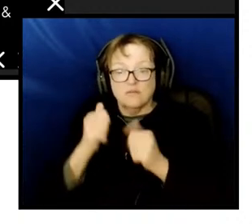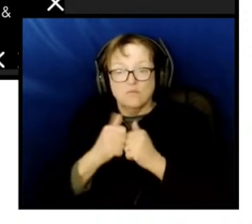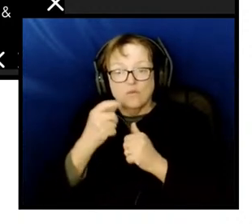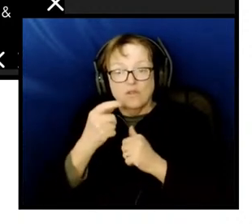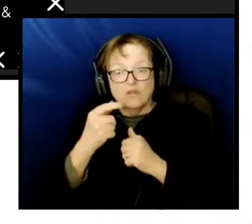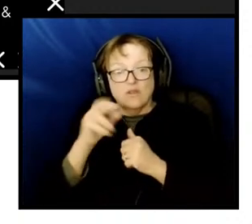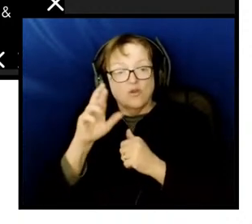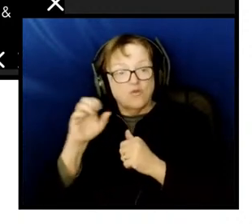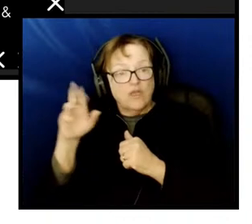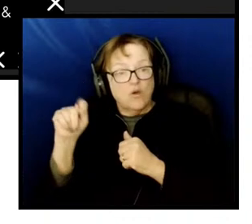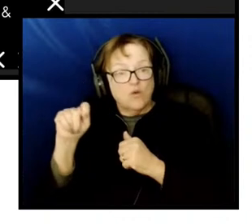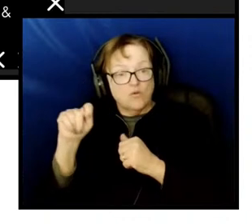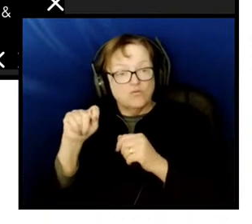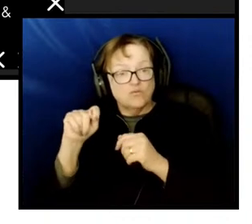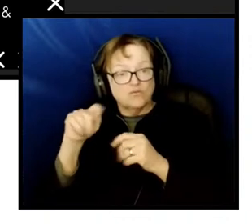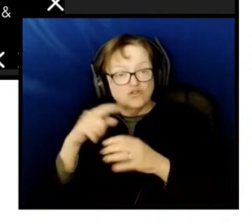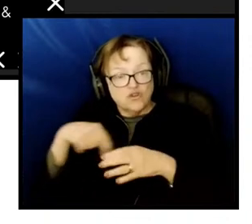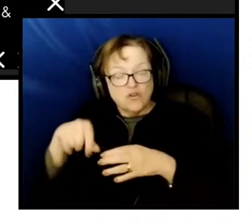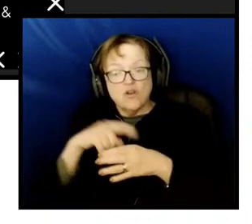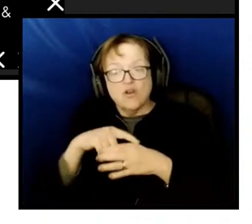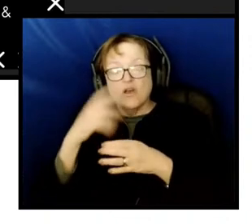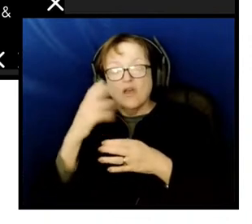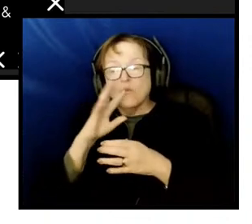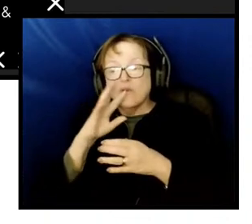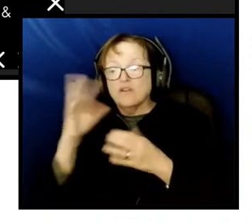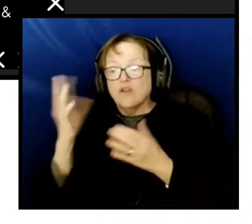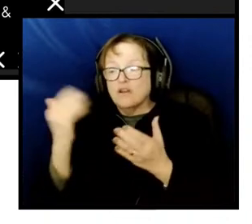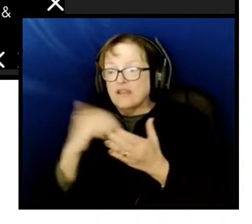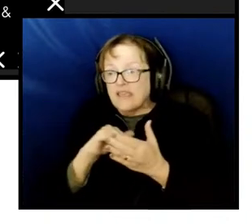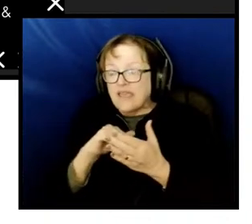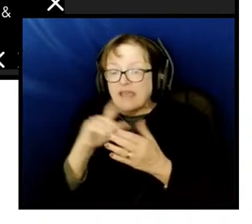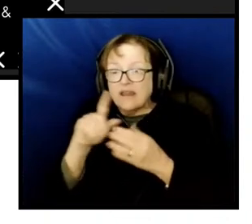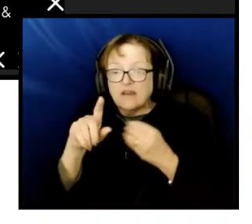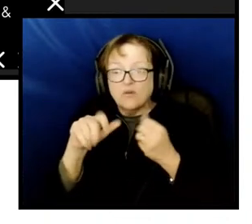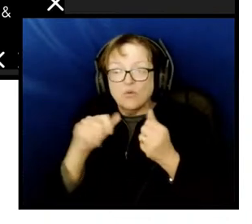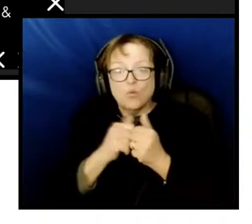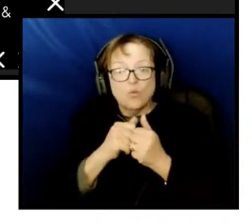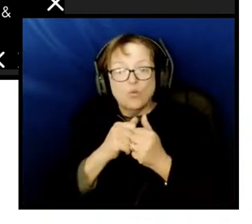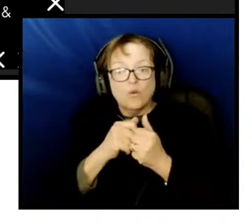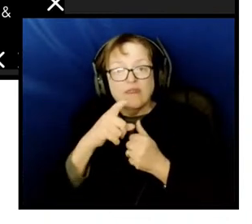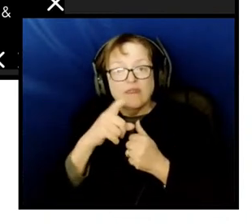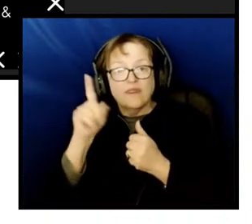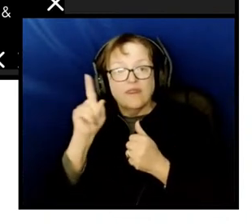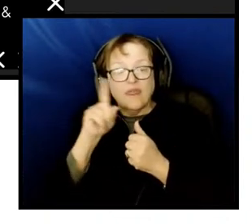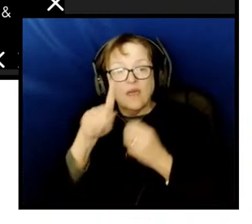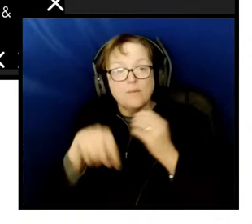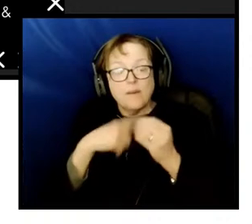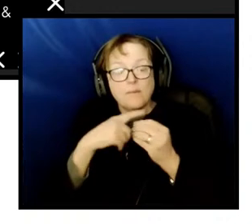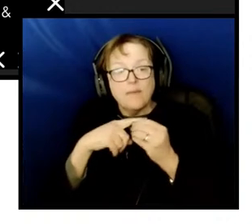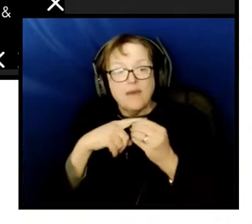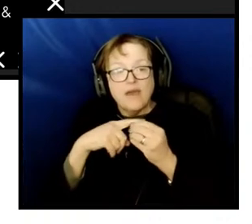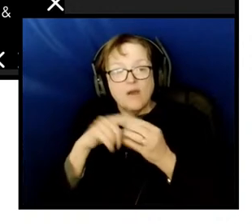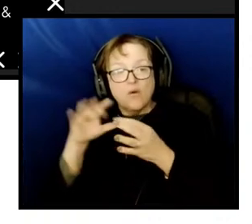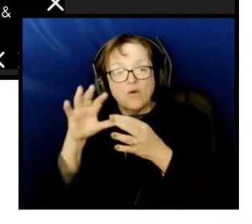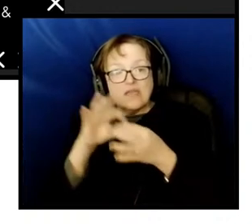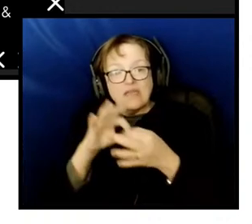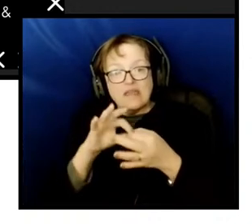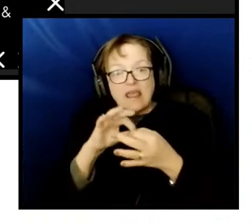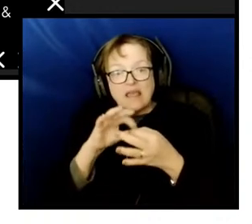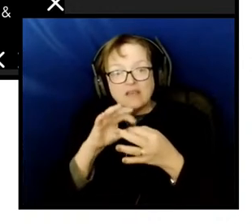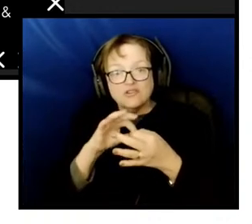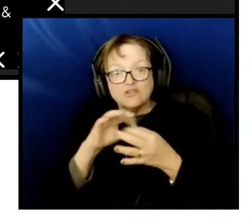where we talked again with them about the connection